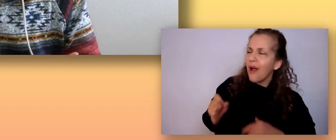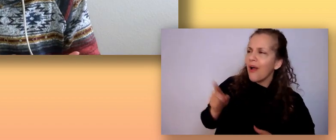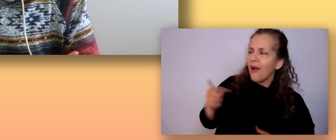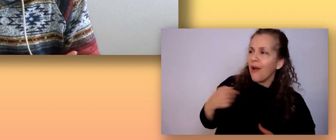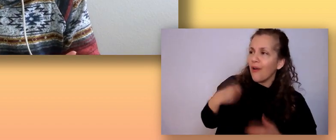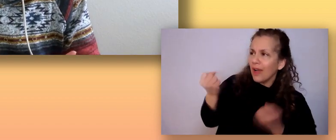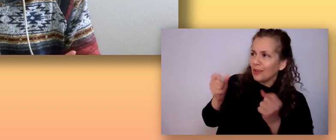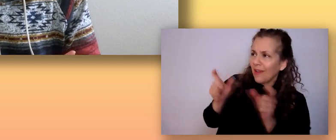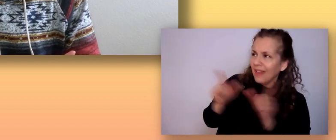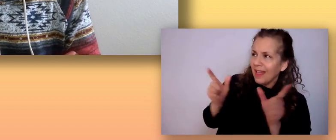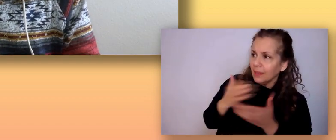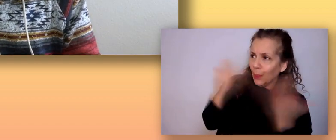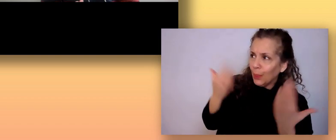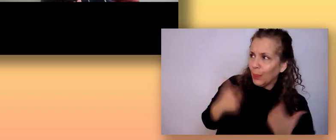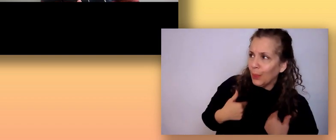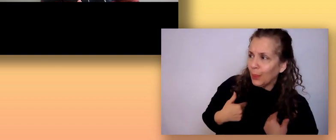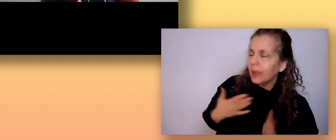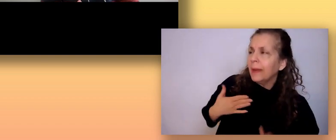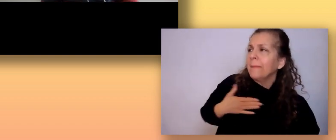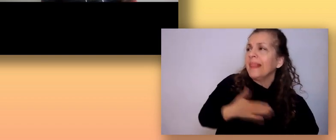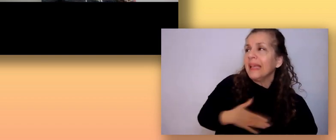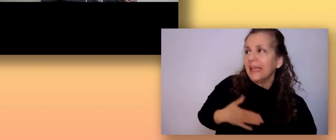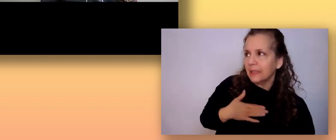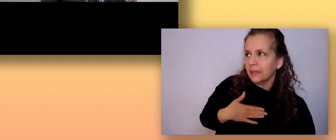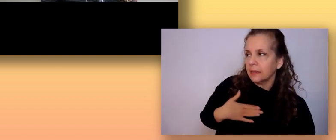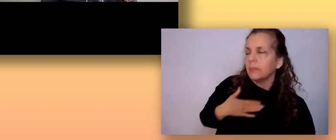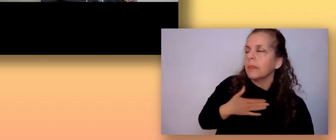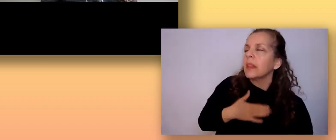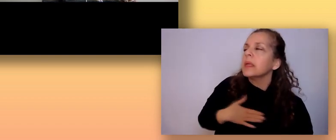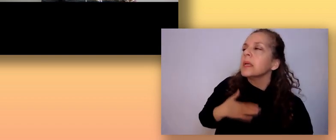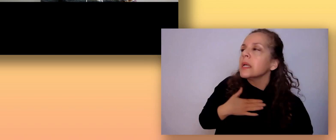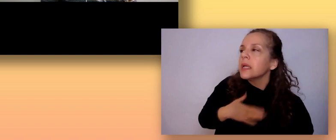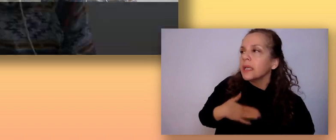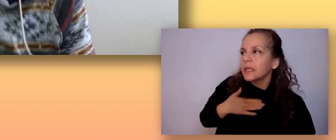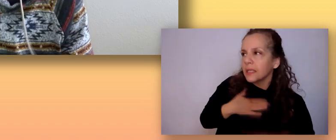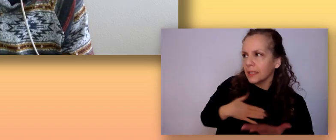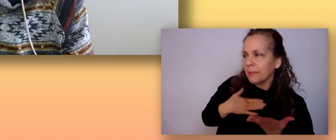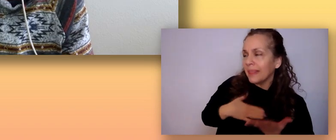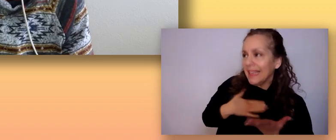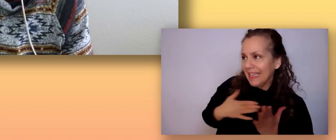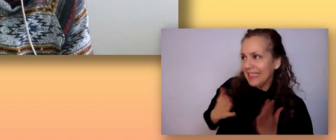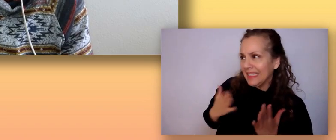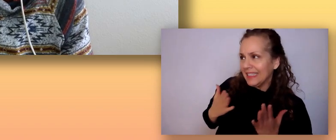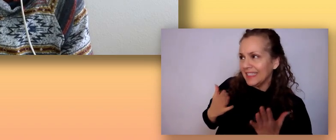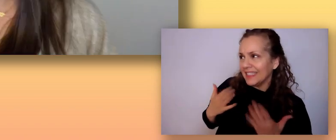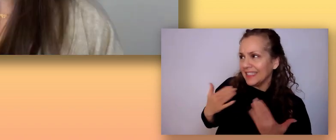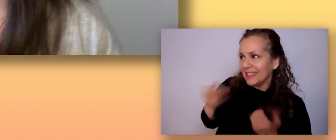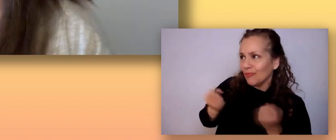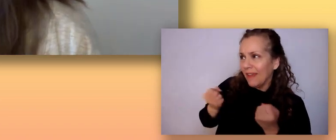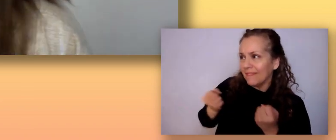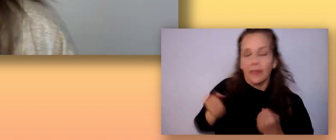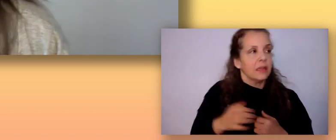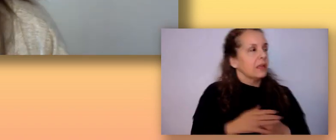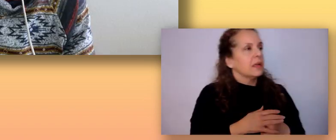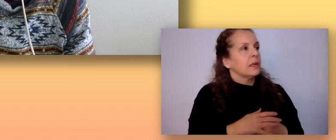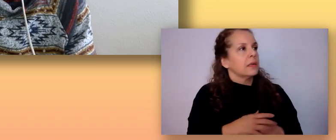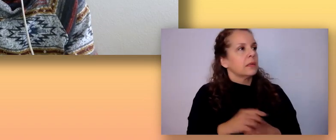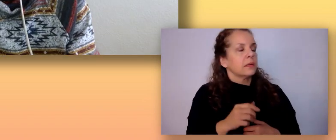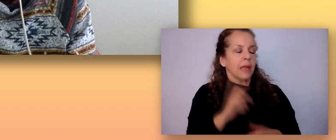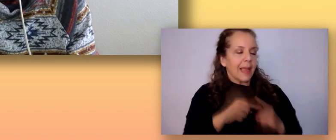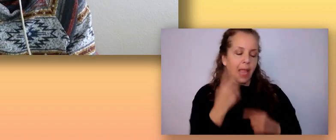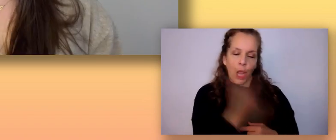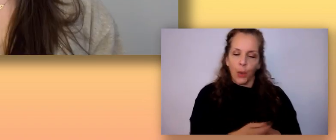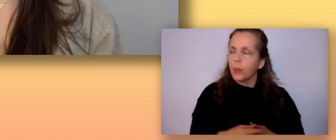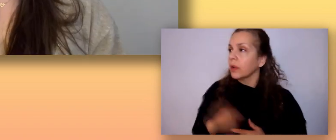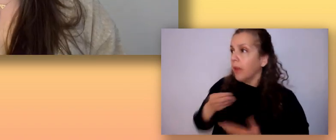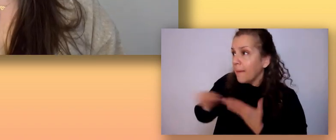don't have a license. Please, Jessica. Please, be our LA I chauffeur. don't think I can come, man. I'll buy